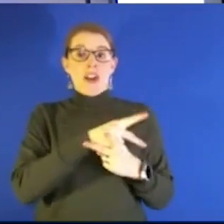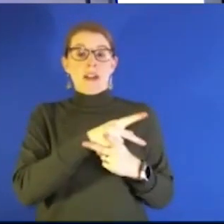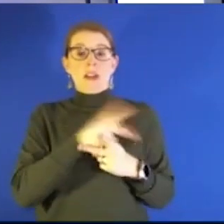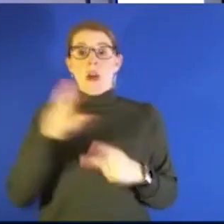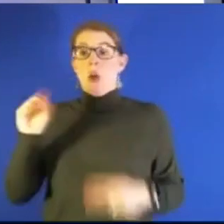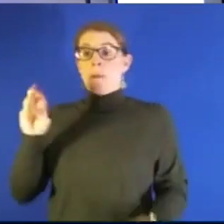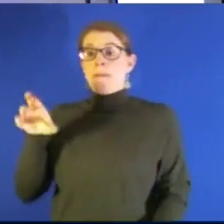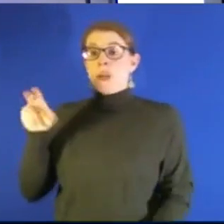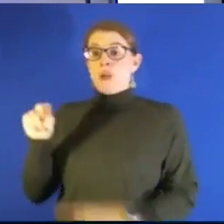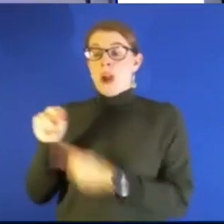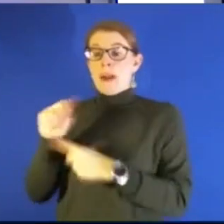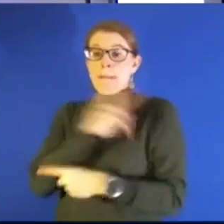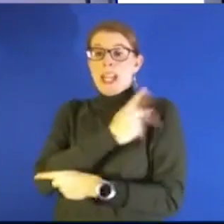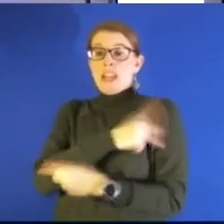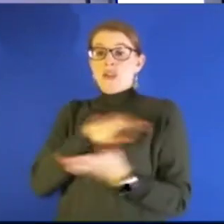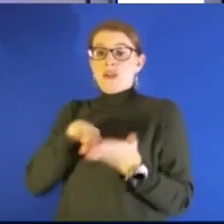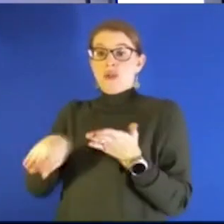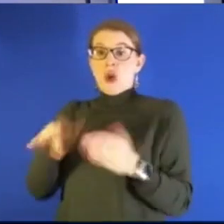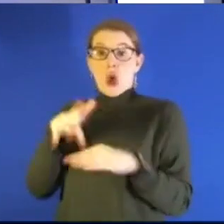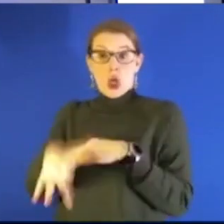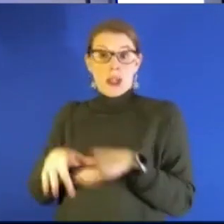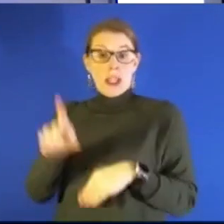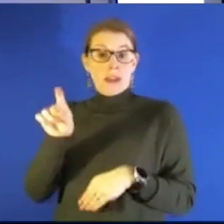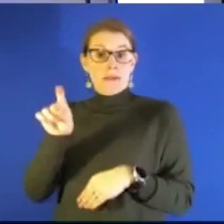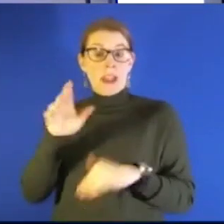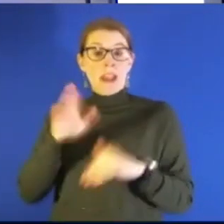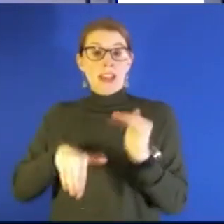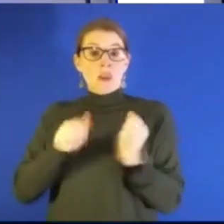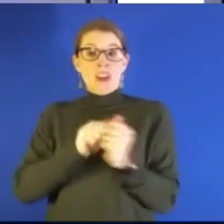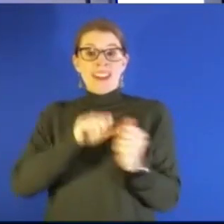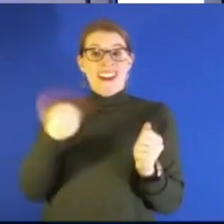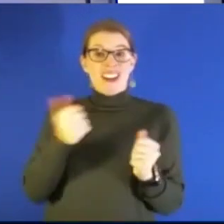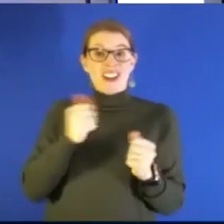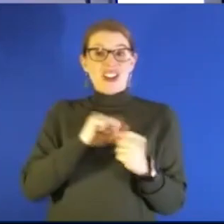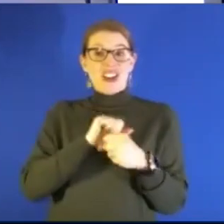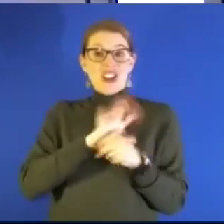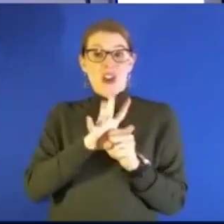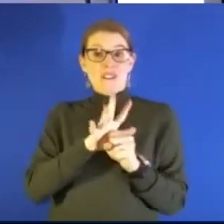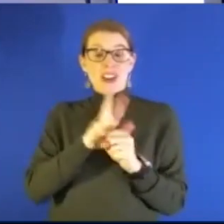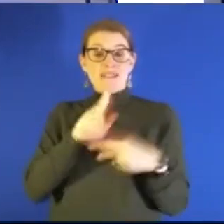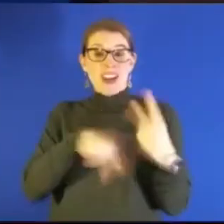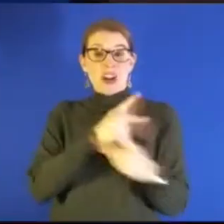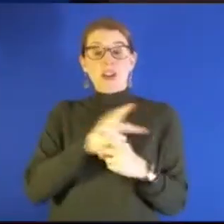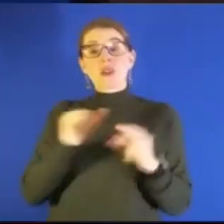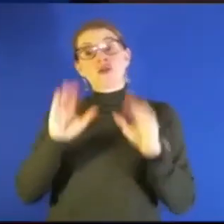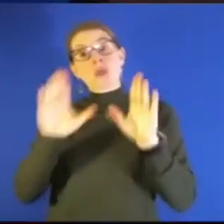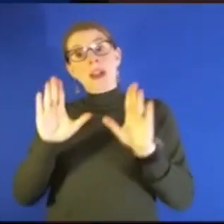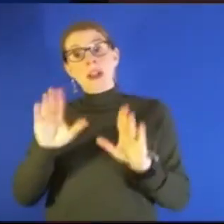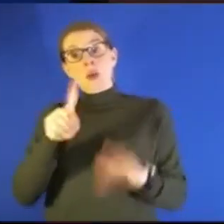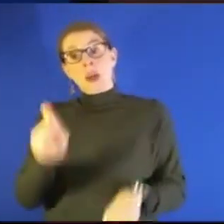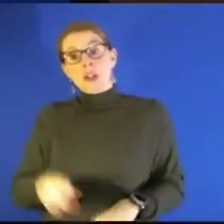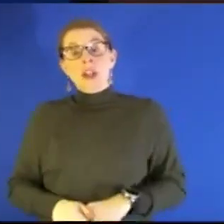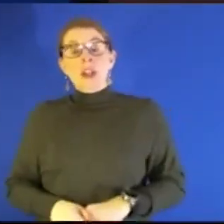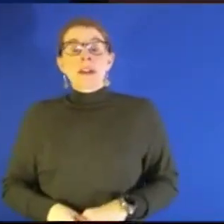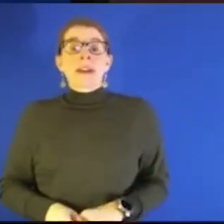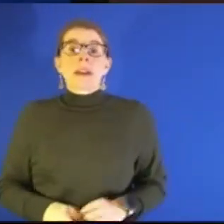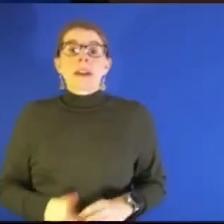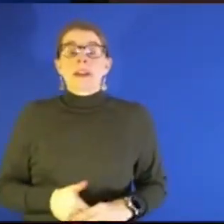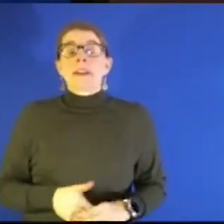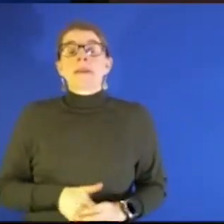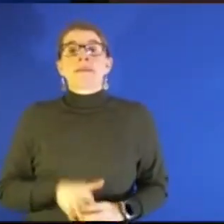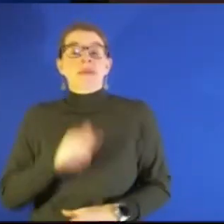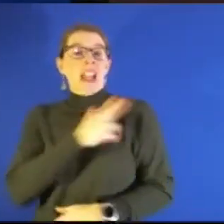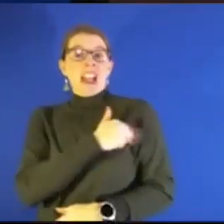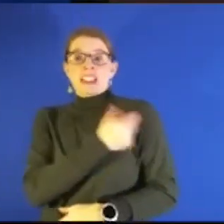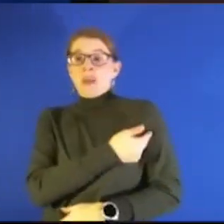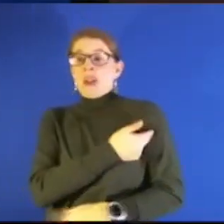discharged earlier than with other COVID variants? Yeah, that's a great question. So in the hospital, we don't specifically